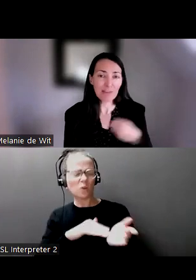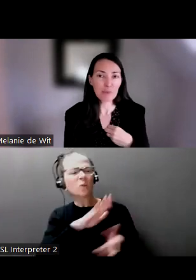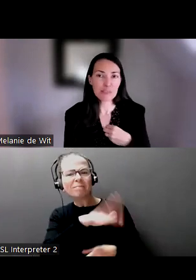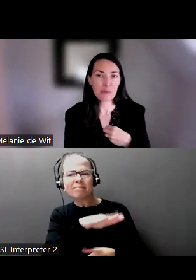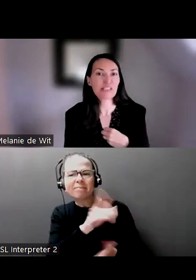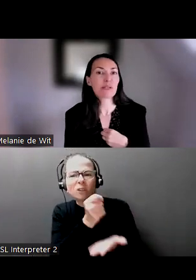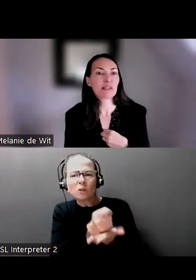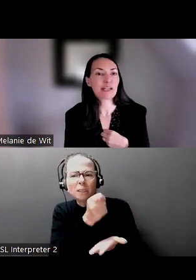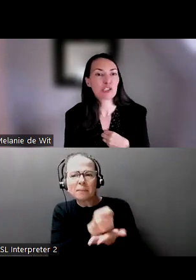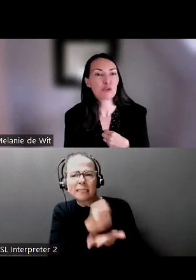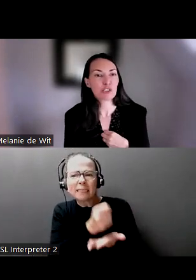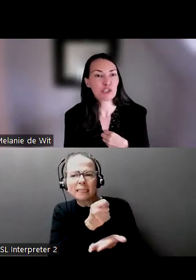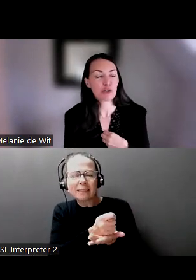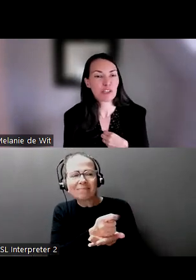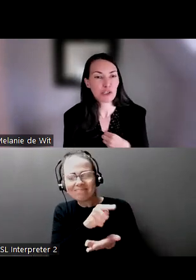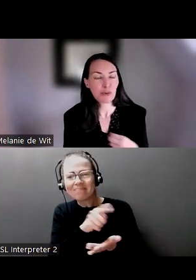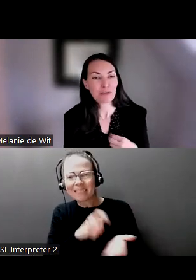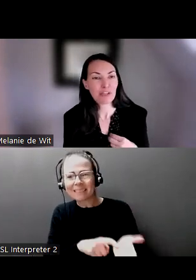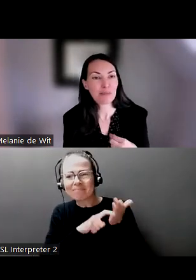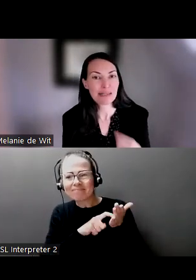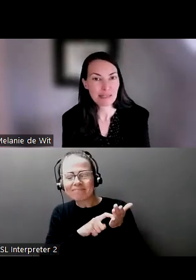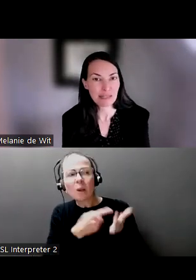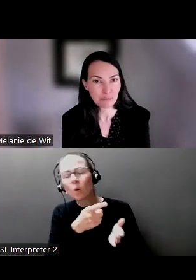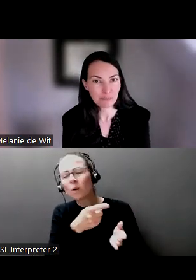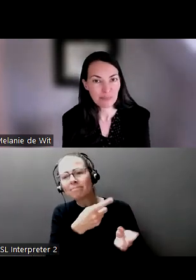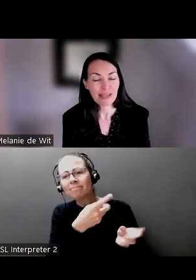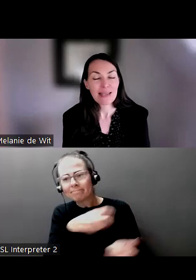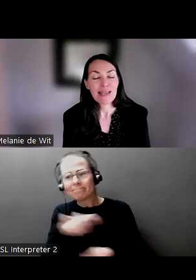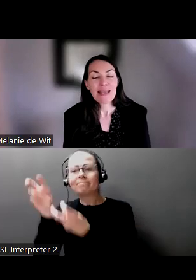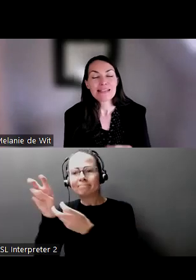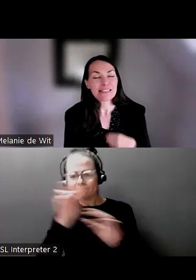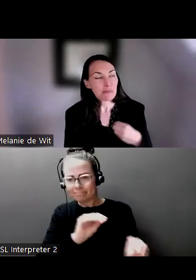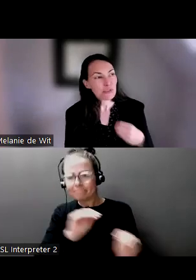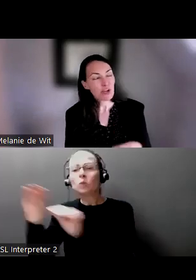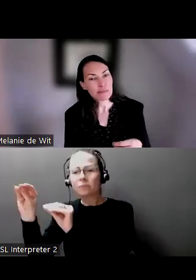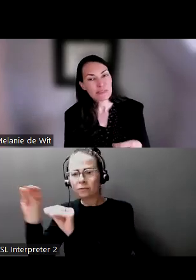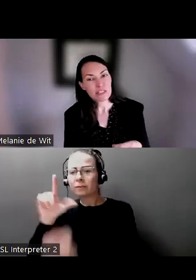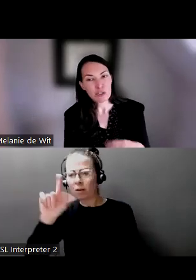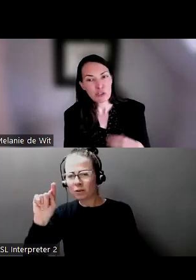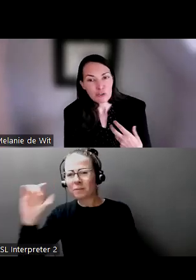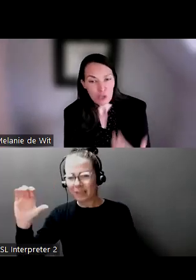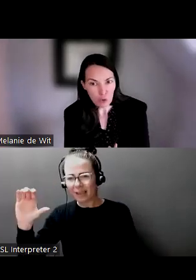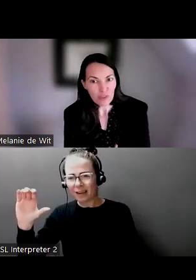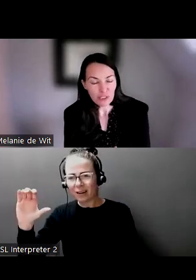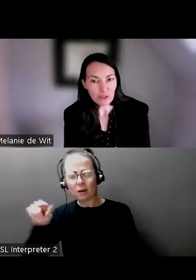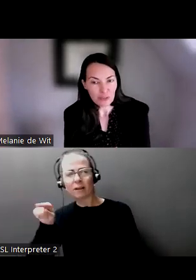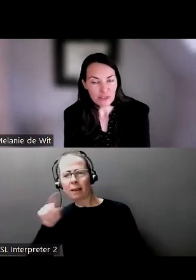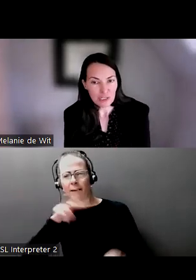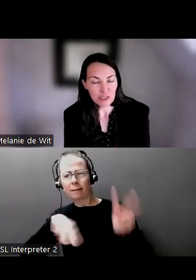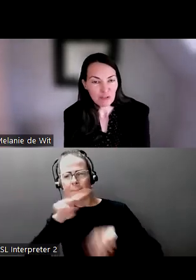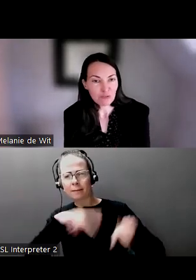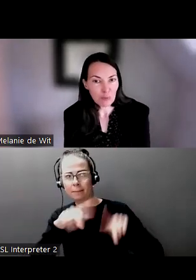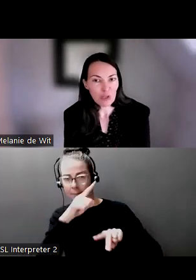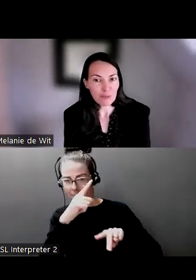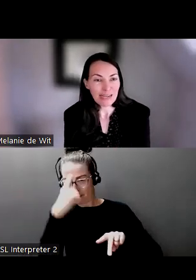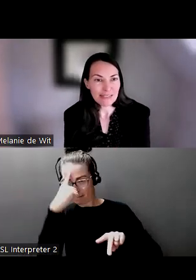they have a responsibility to ensure that you have capacity. And sometimes you'll know that there's